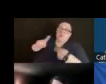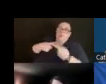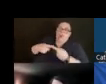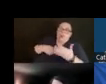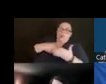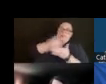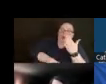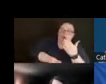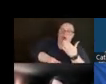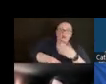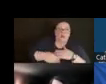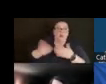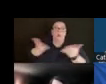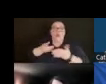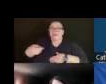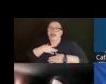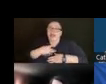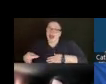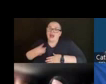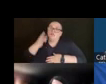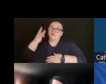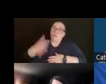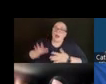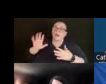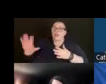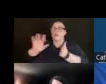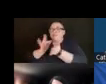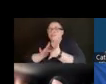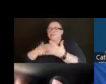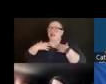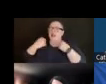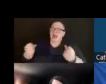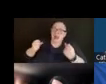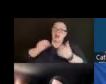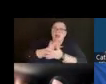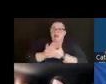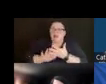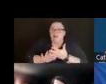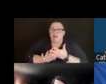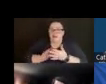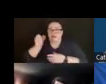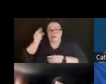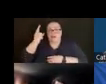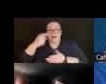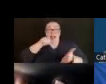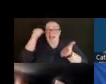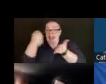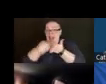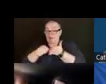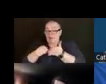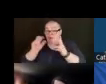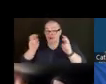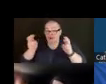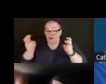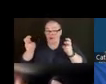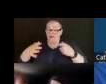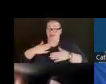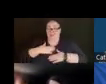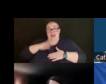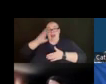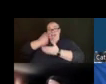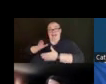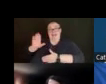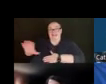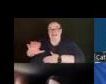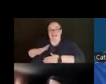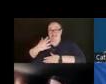And letter is sort of a misnomer. My son's letter of intent is a 5-inch thick 3-ring binder. So, you can call it a